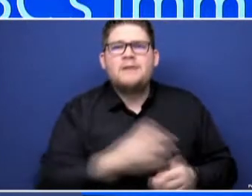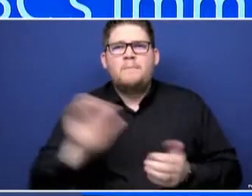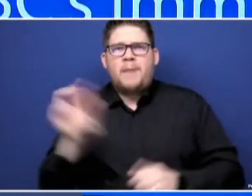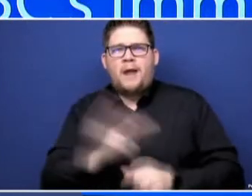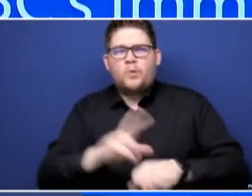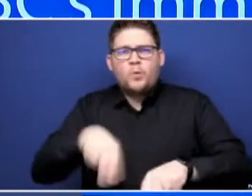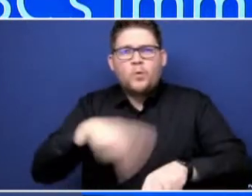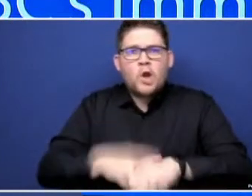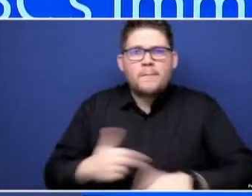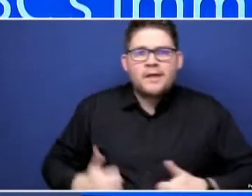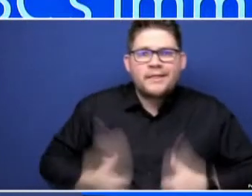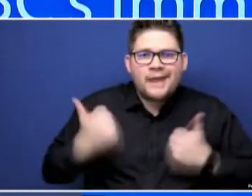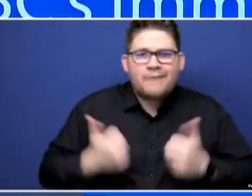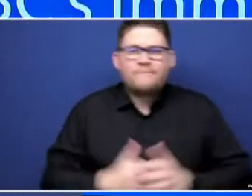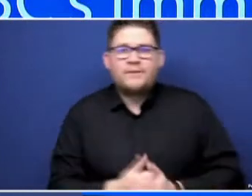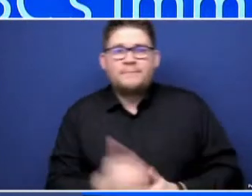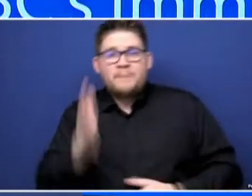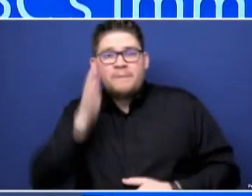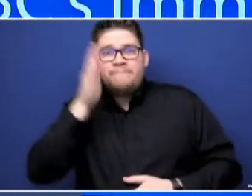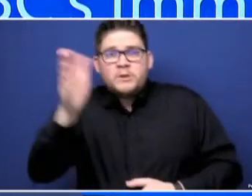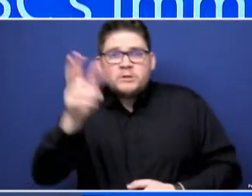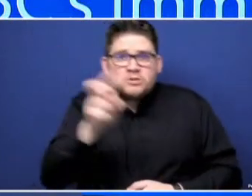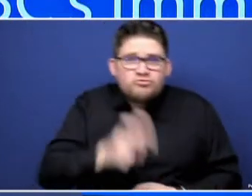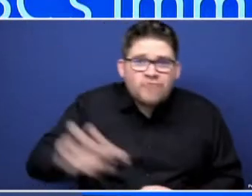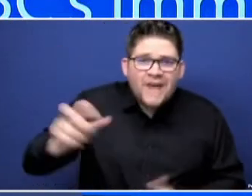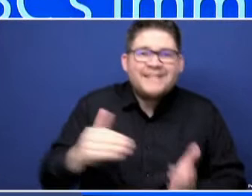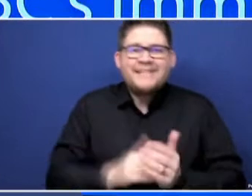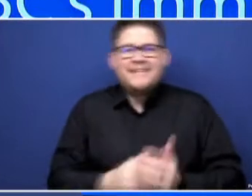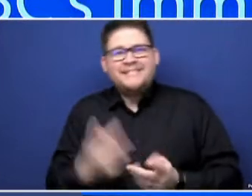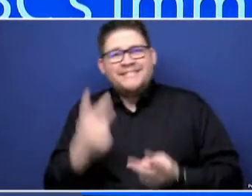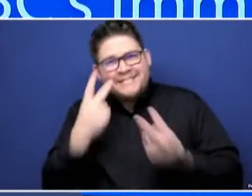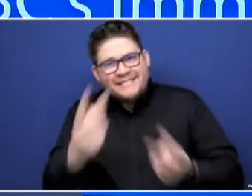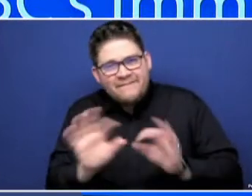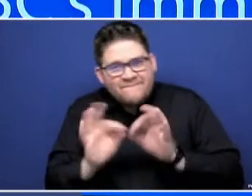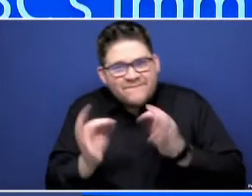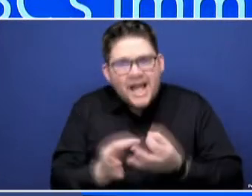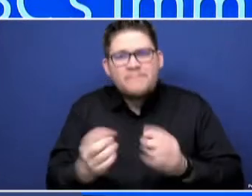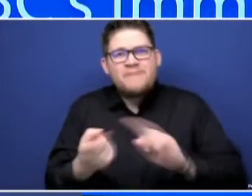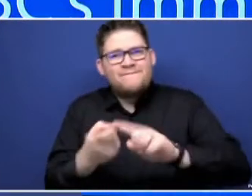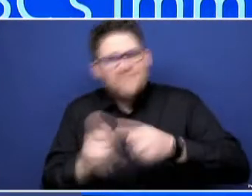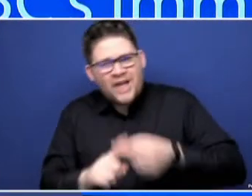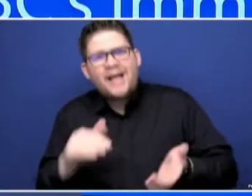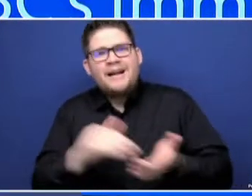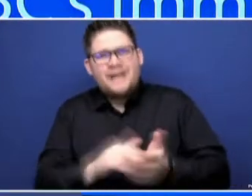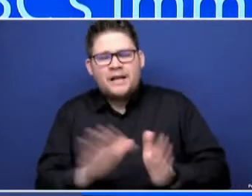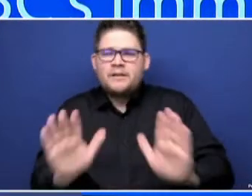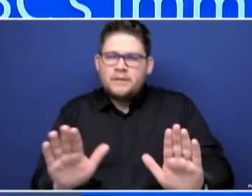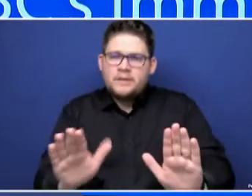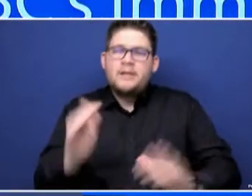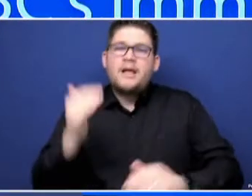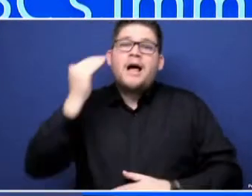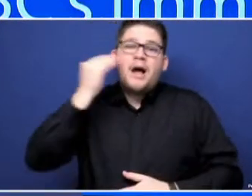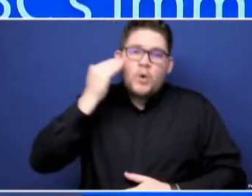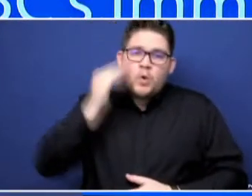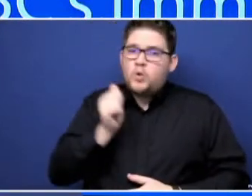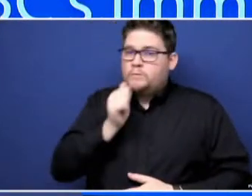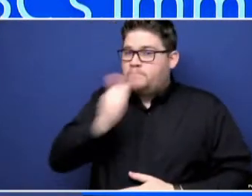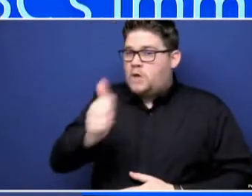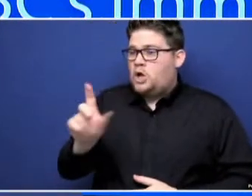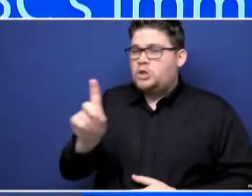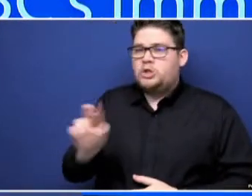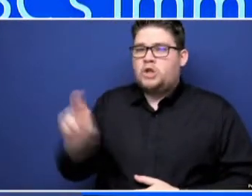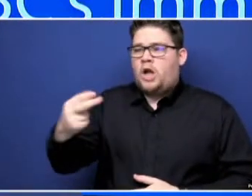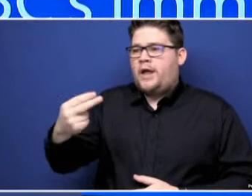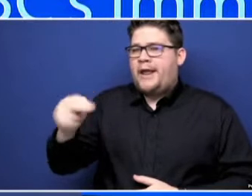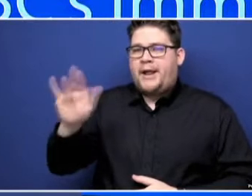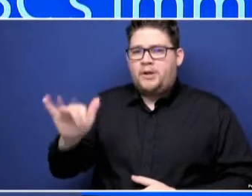we say, we're into phase 3 of the program, the cohort program next month. It's just around the corner. Let's stay focused. Let's make sure we're